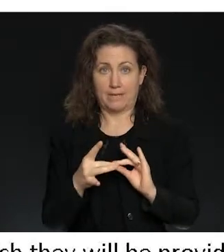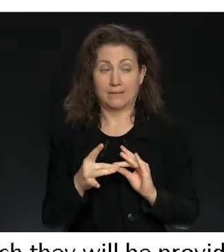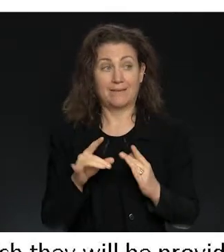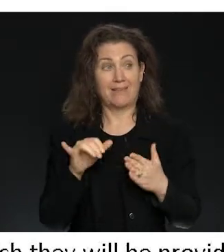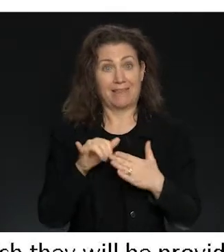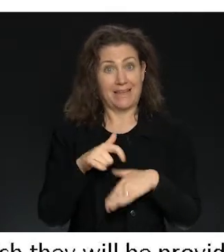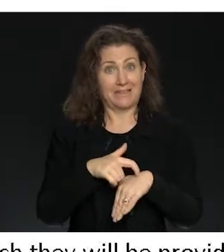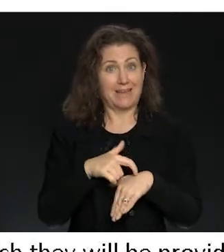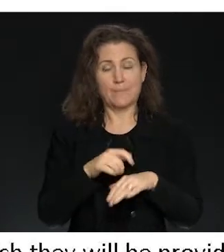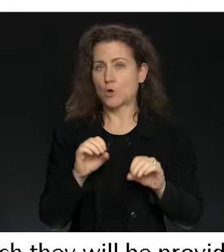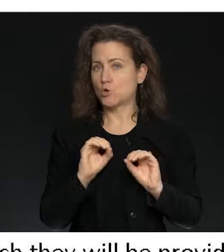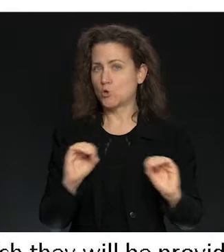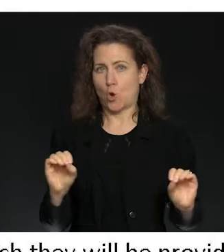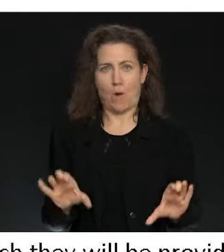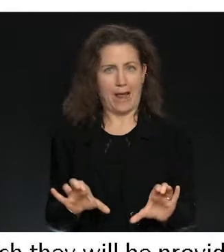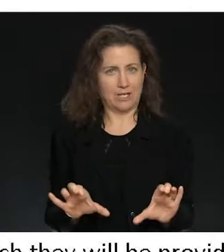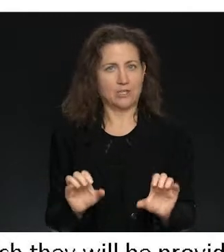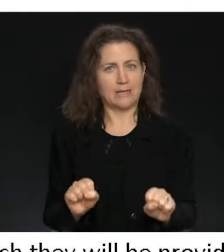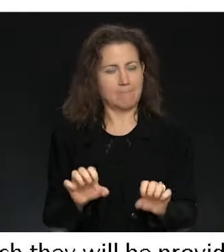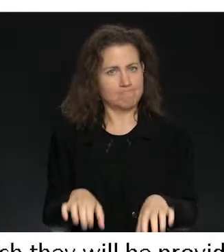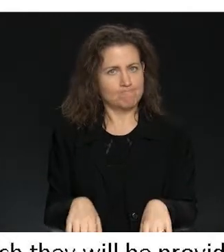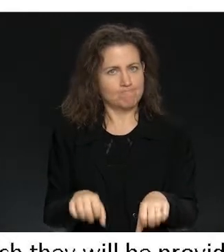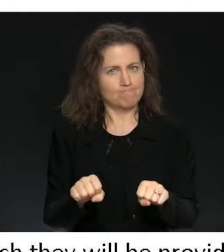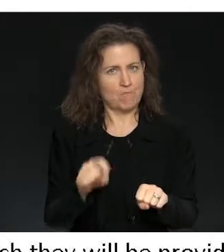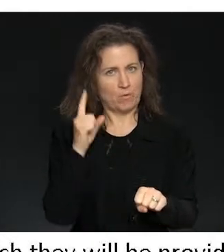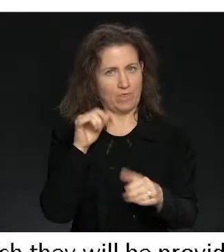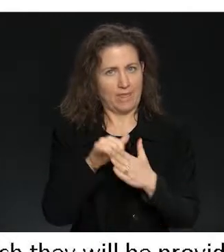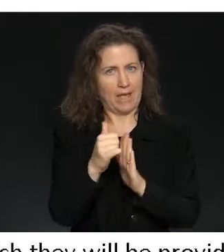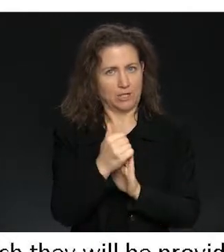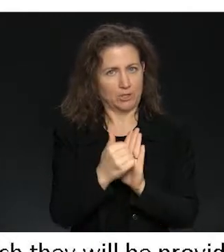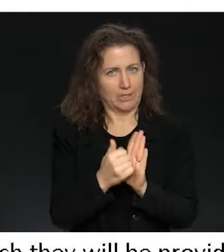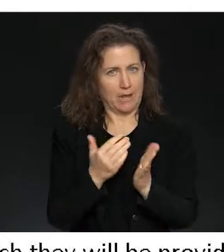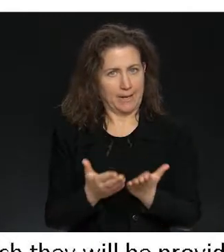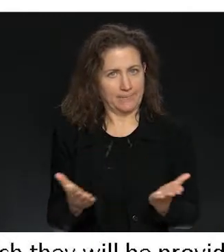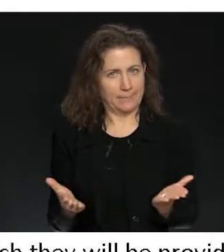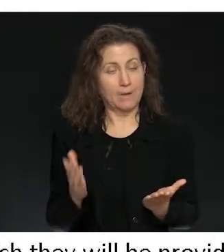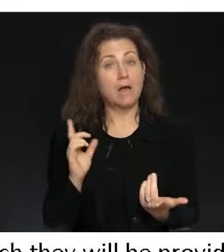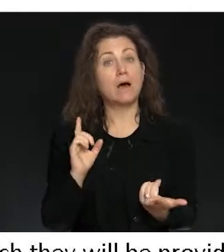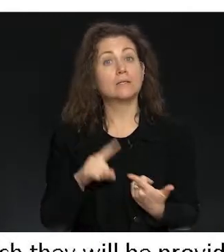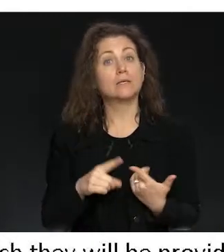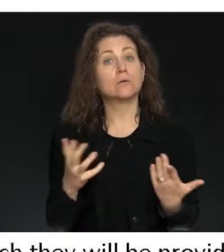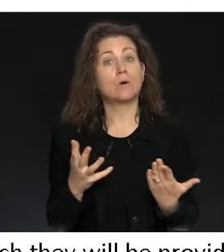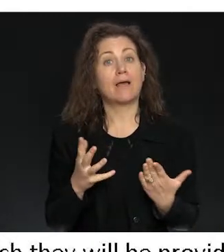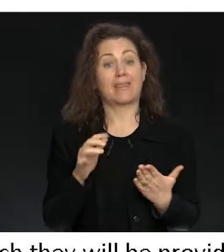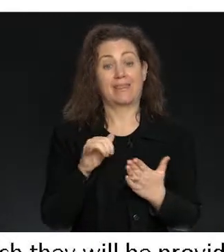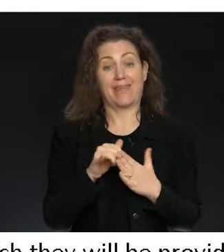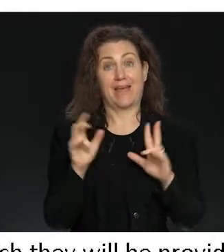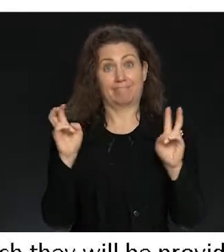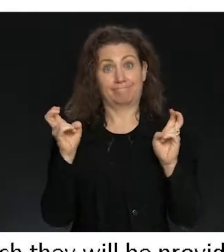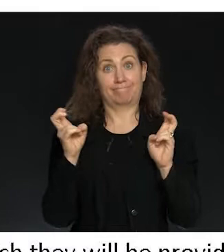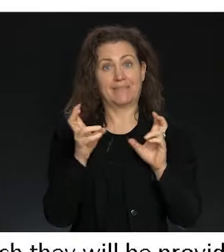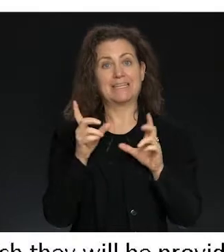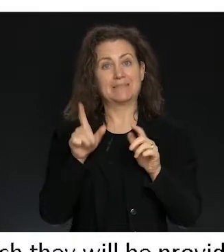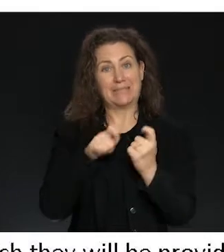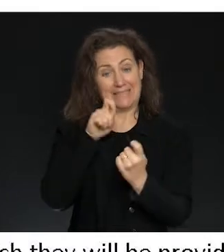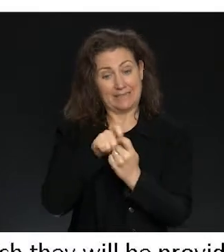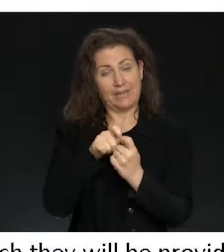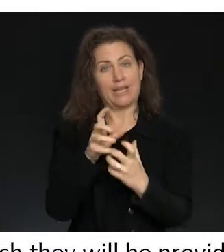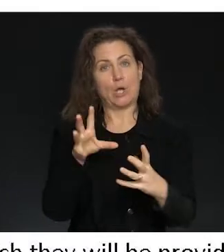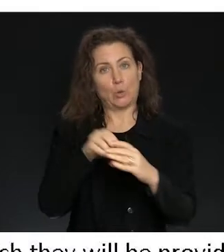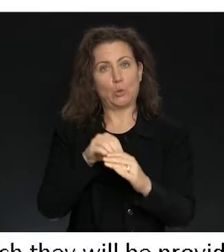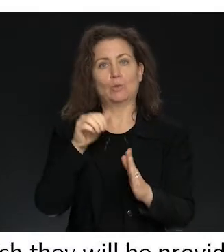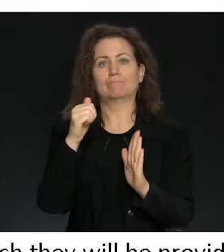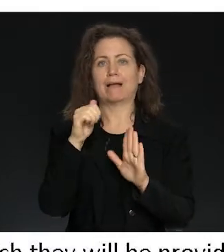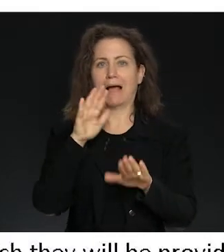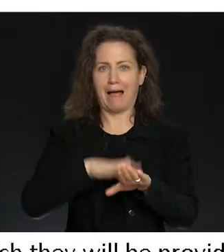taken on any matter raised under this agenda item until the matter itself has been specifically included on an agenda as an